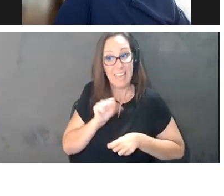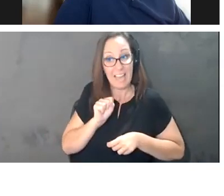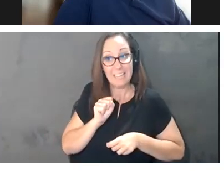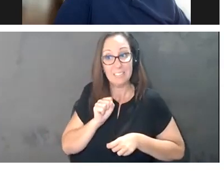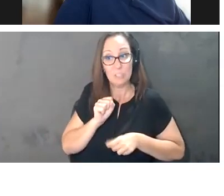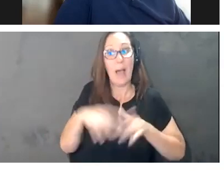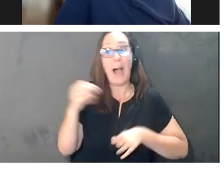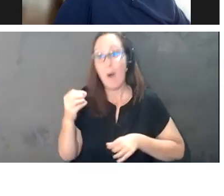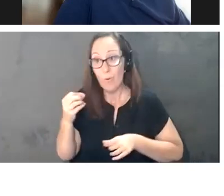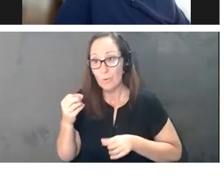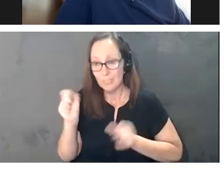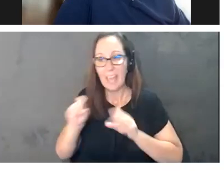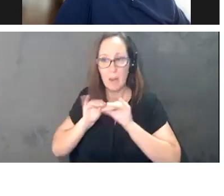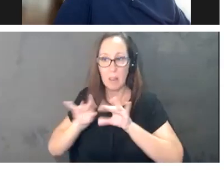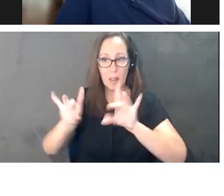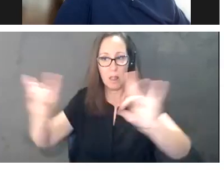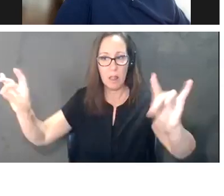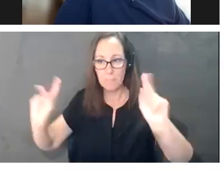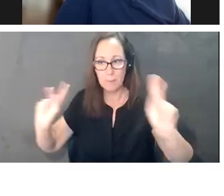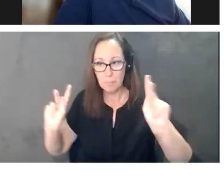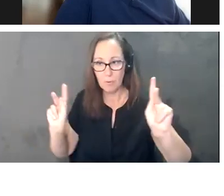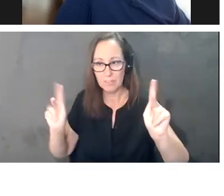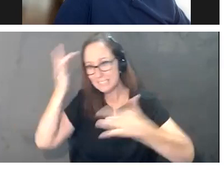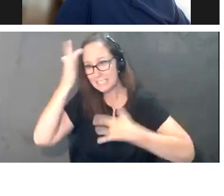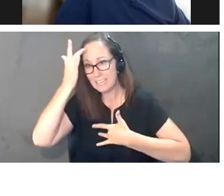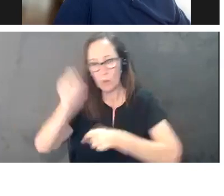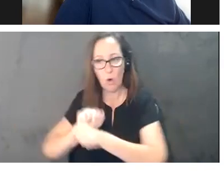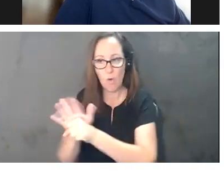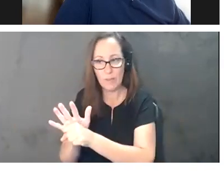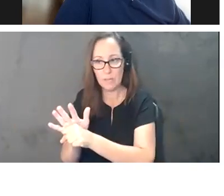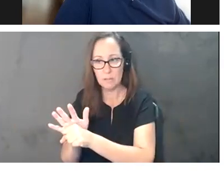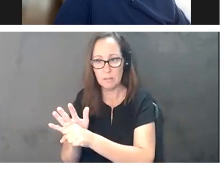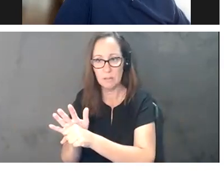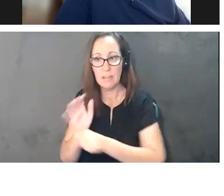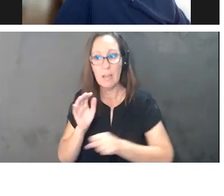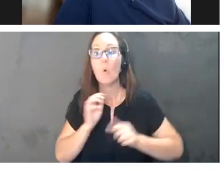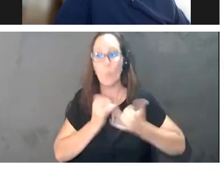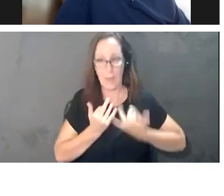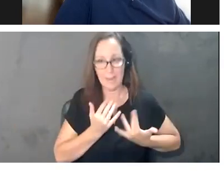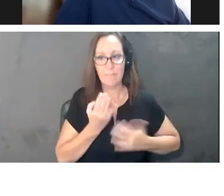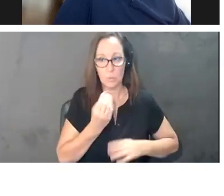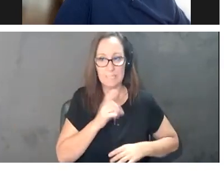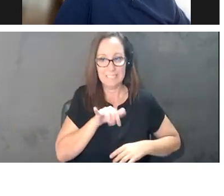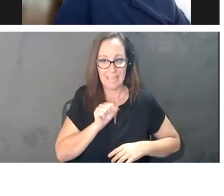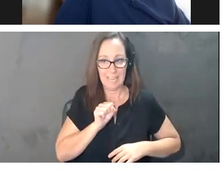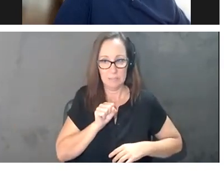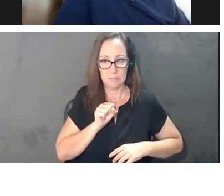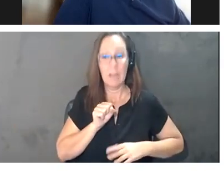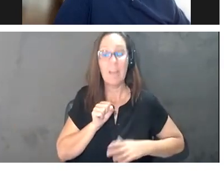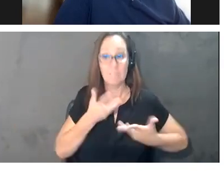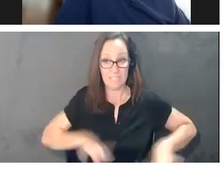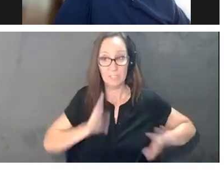days, then you should be good to go and you don't have to isolate anymore, and you won't pass it on after the 14